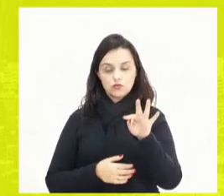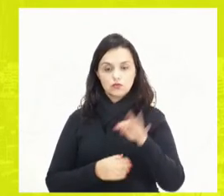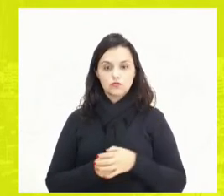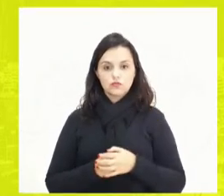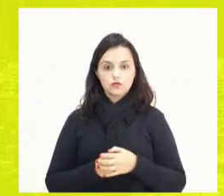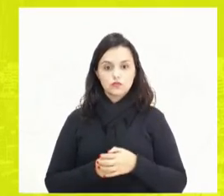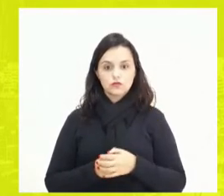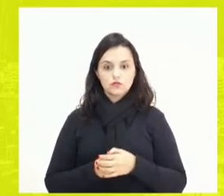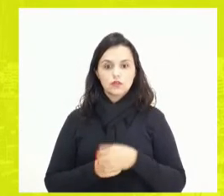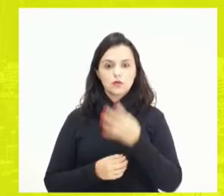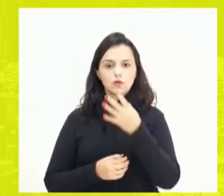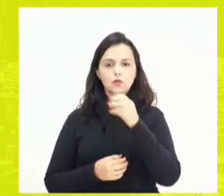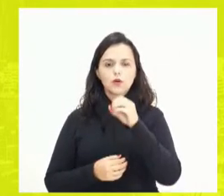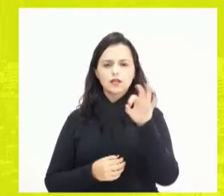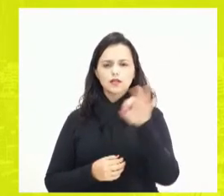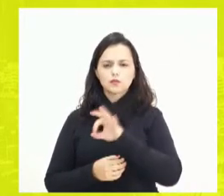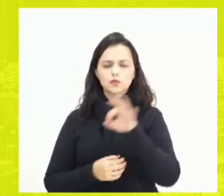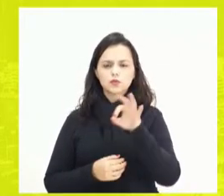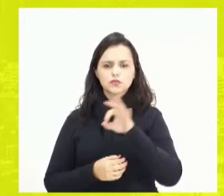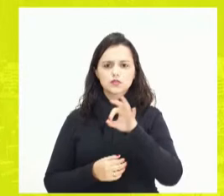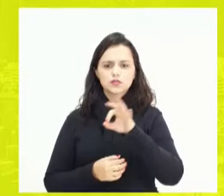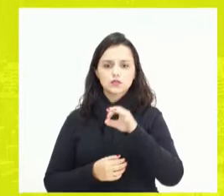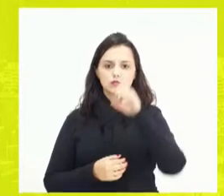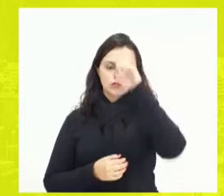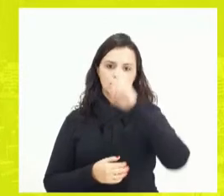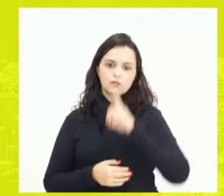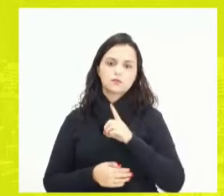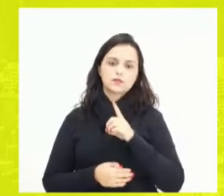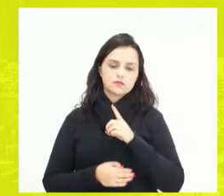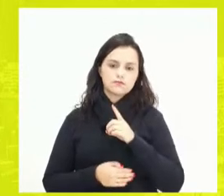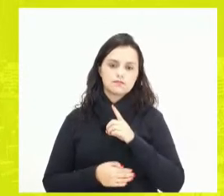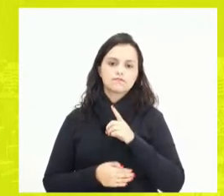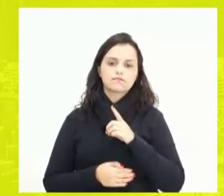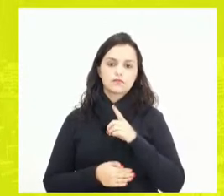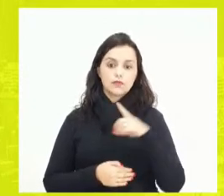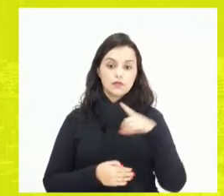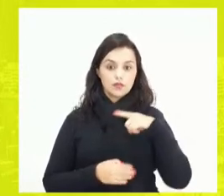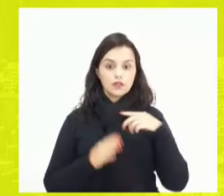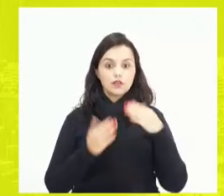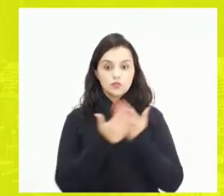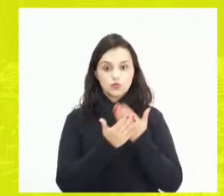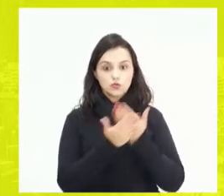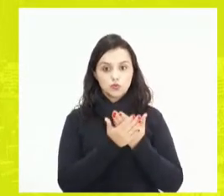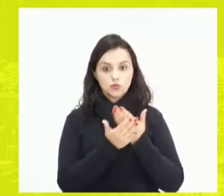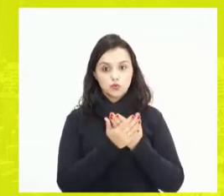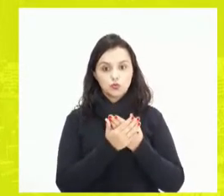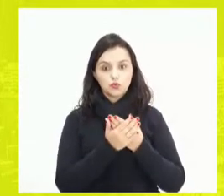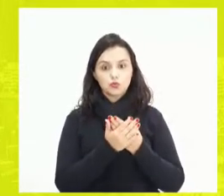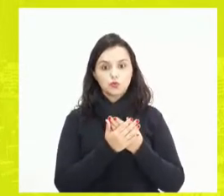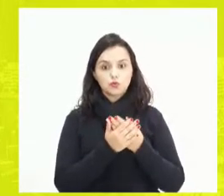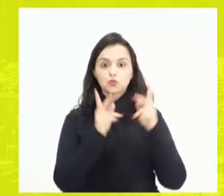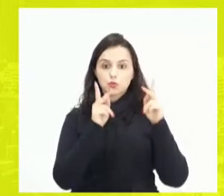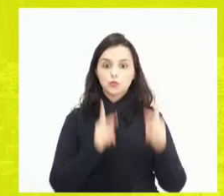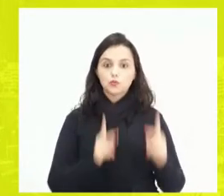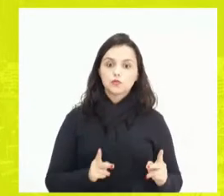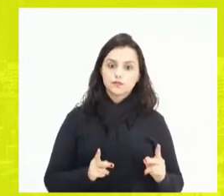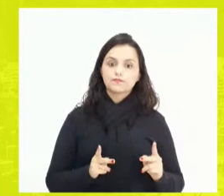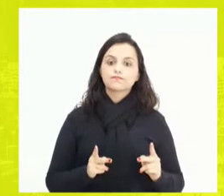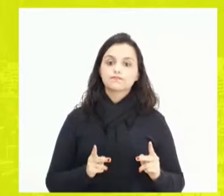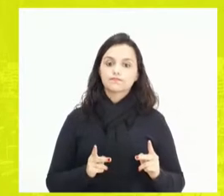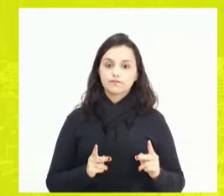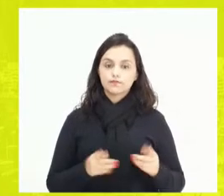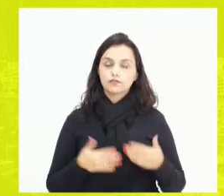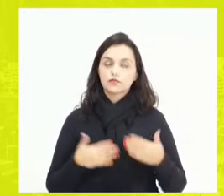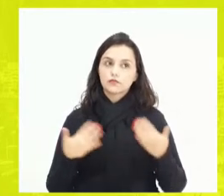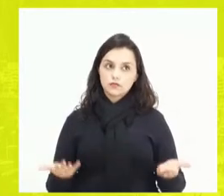them had depression and there's a public study with uh this uh